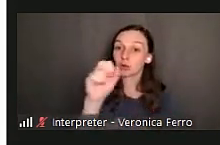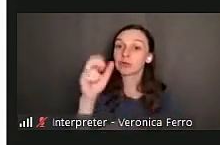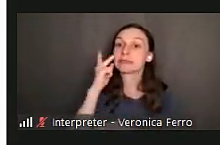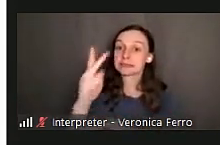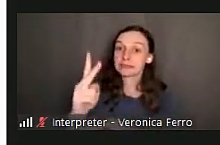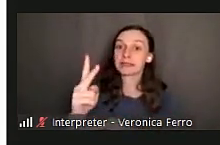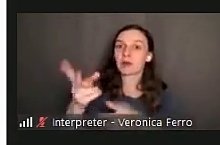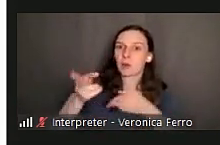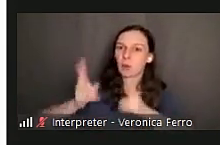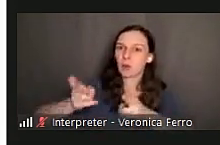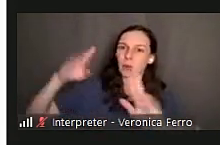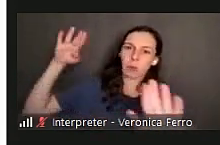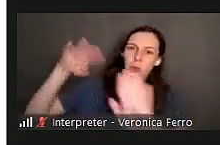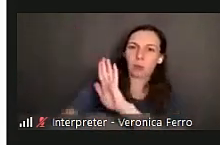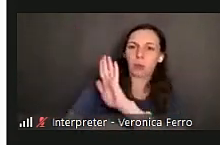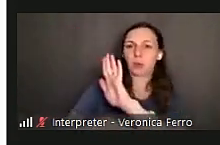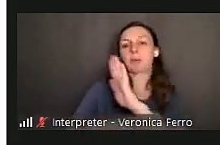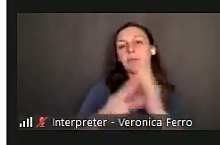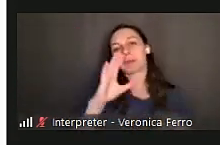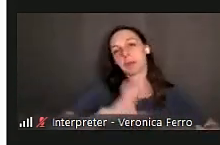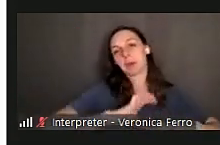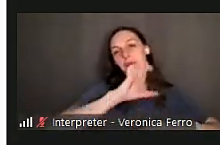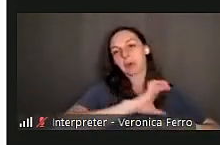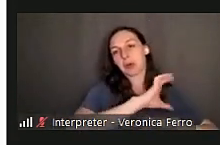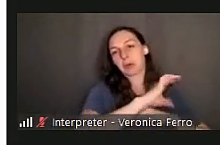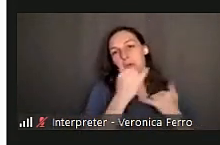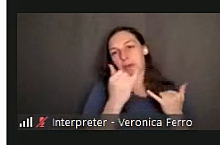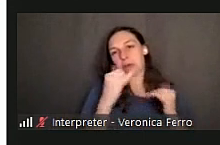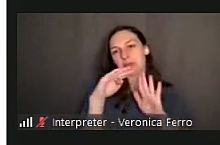Colorado. Next slide, please.